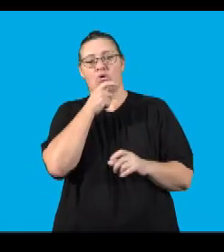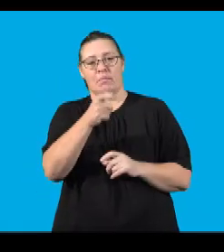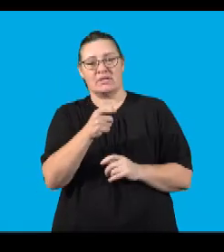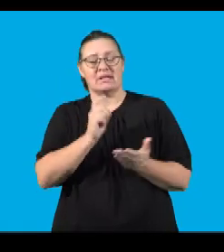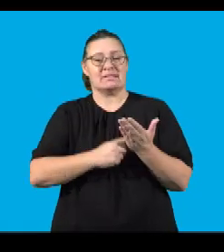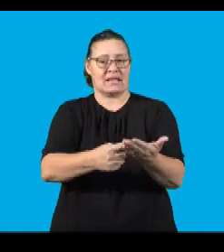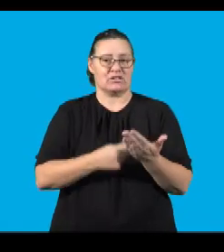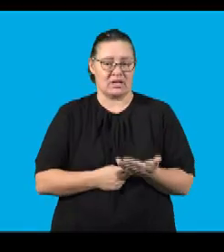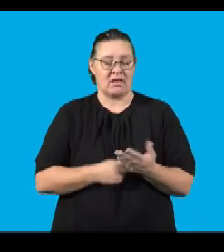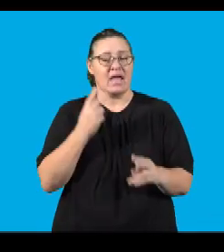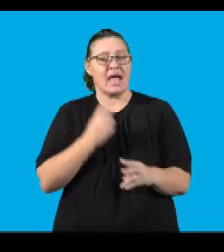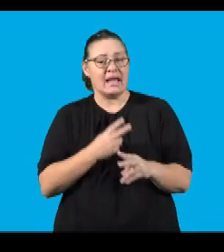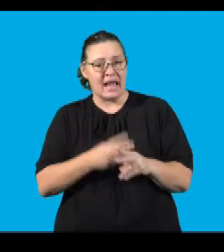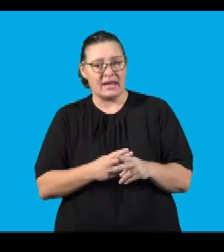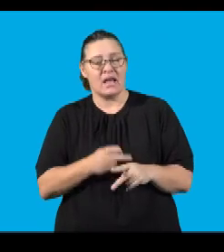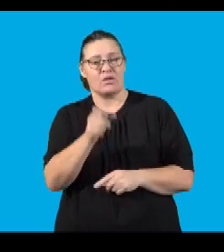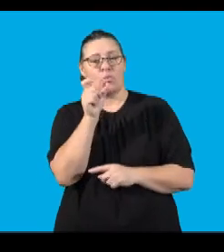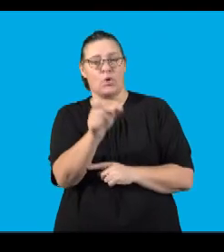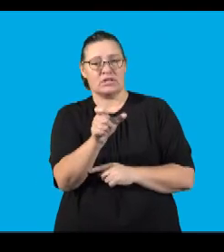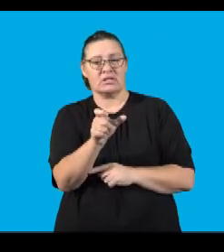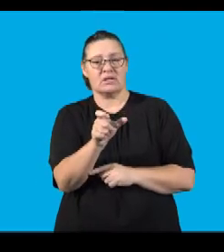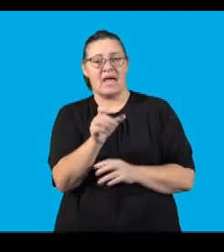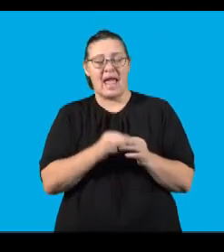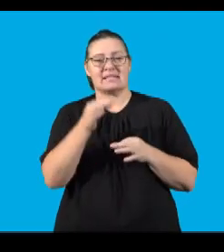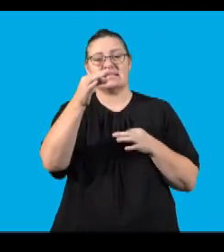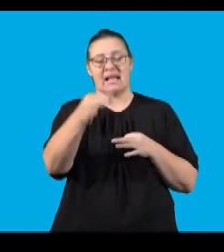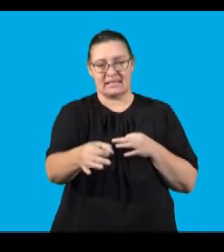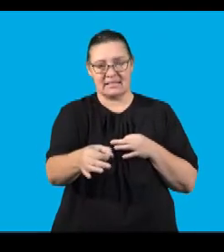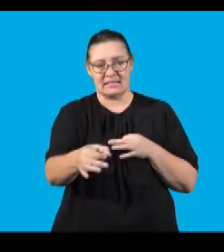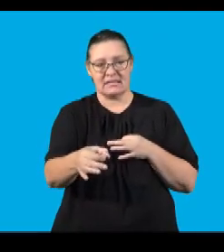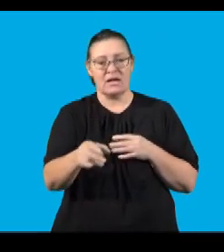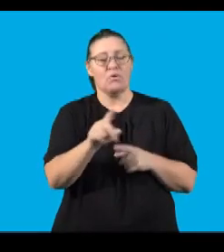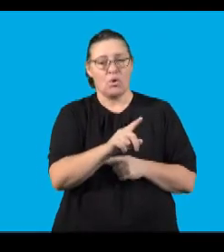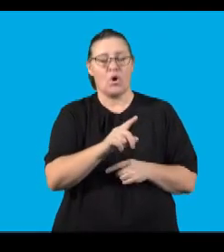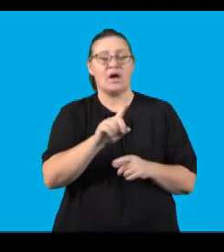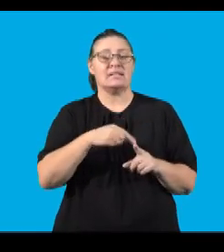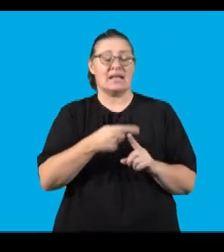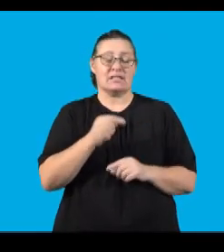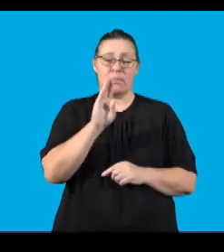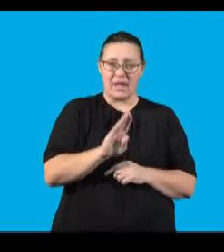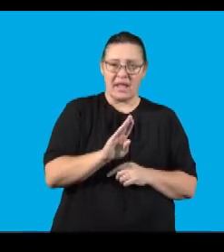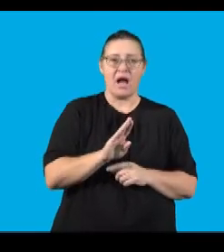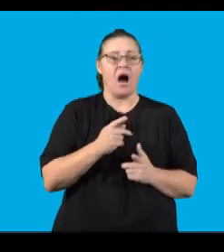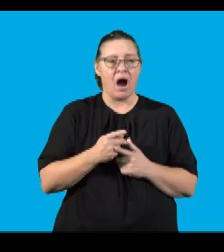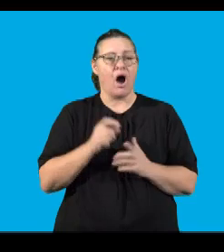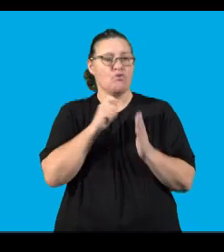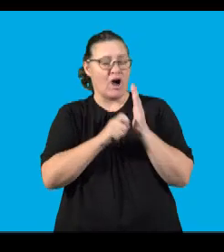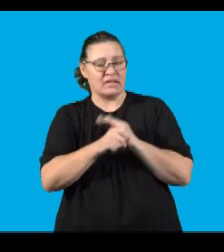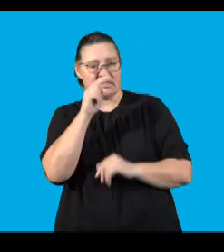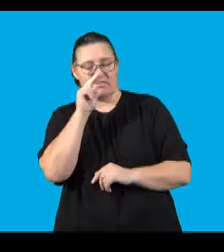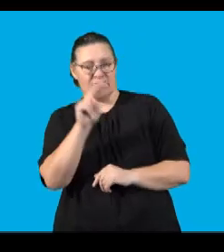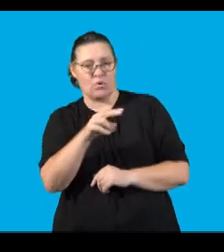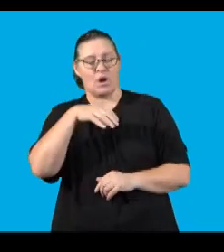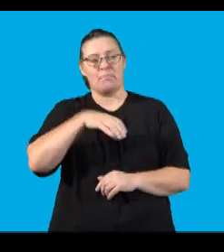a critical discussion. Again, here's that word extent, to which text B reinforces the writer's